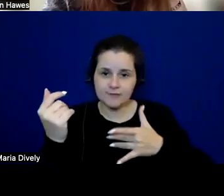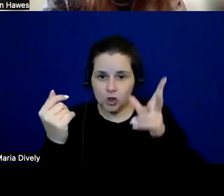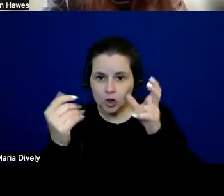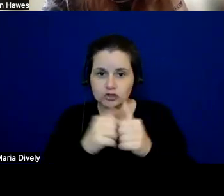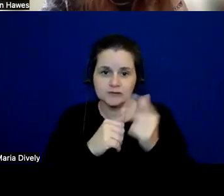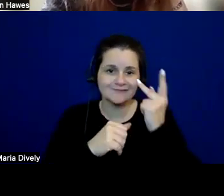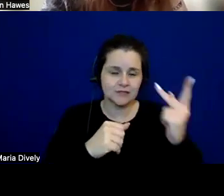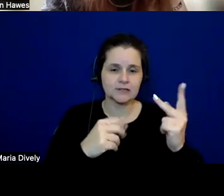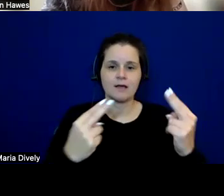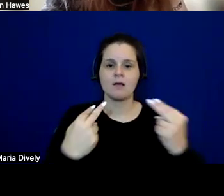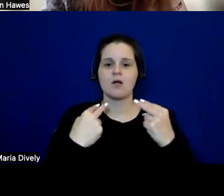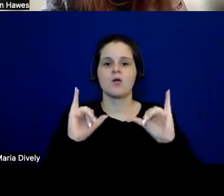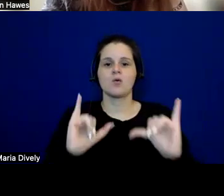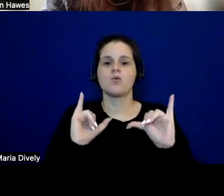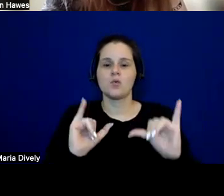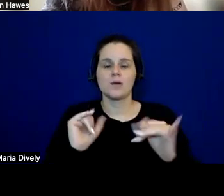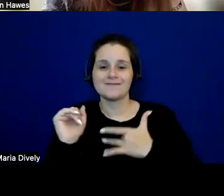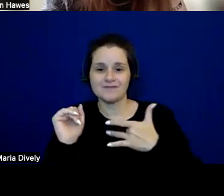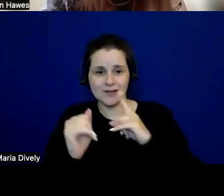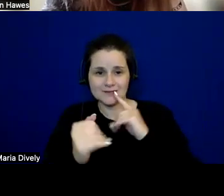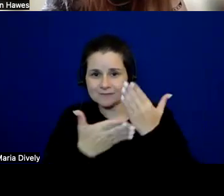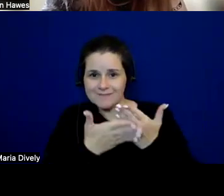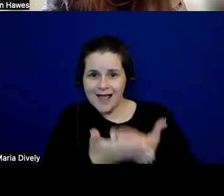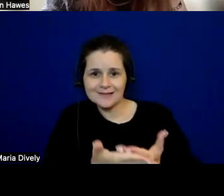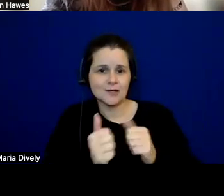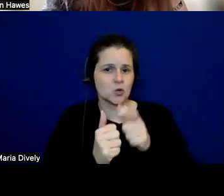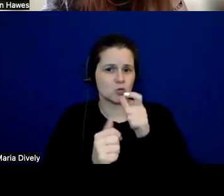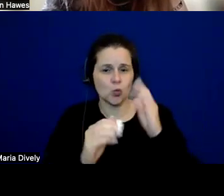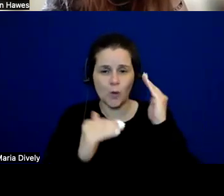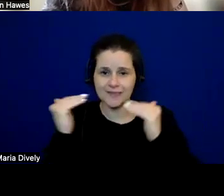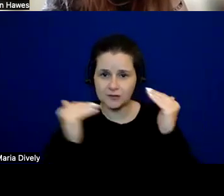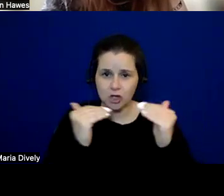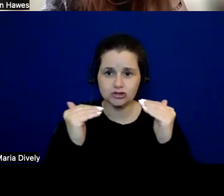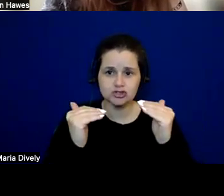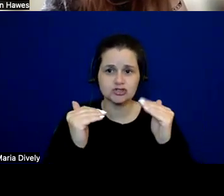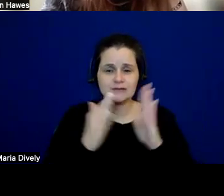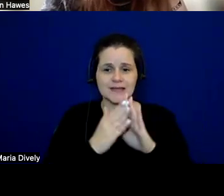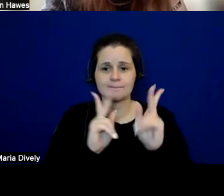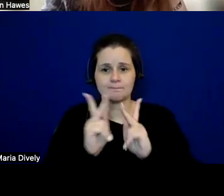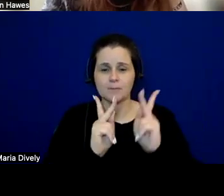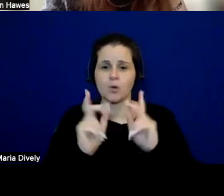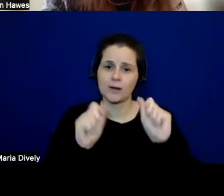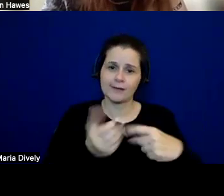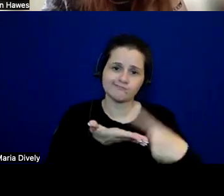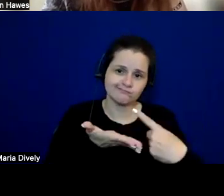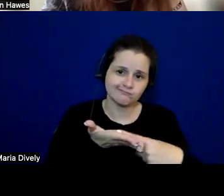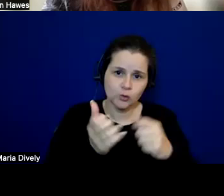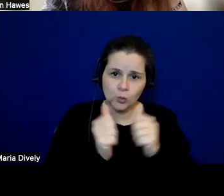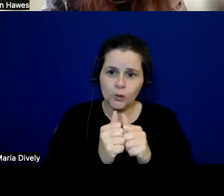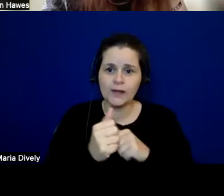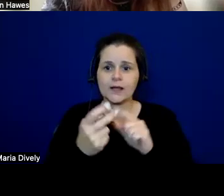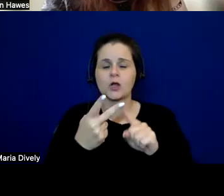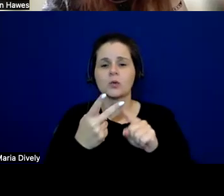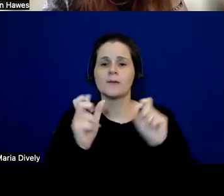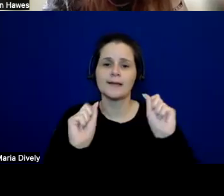seen or to feel like they're validated, and who are the adults that folks can talk to, or that they